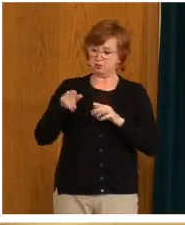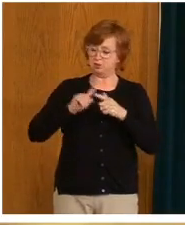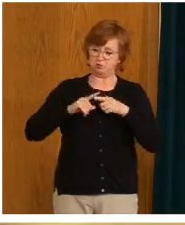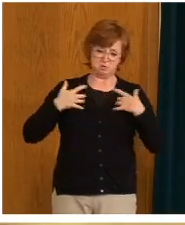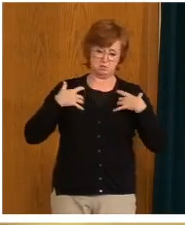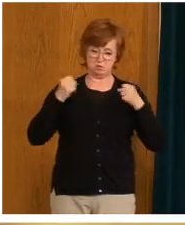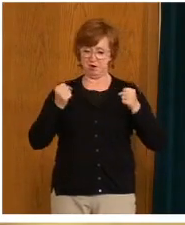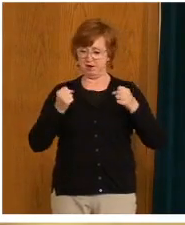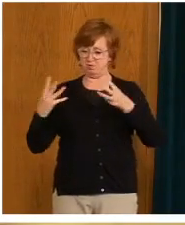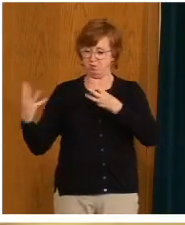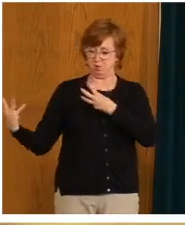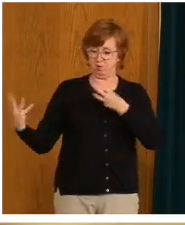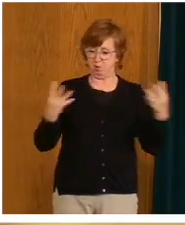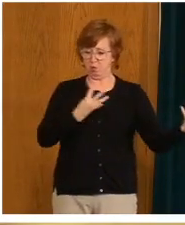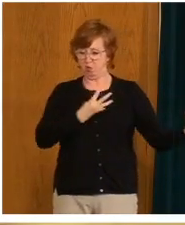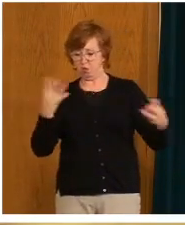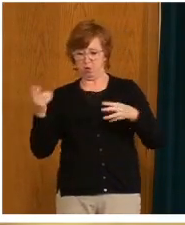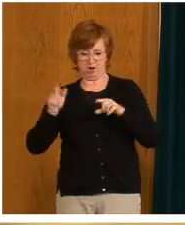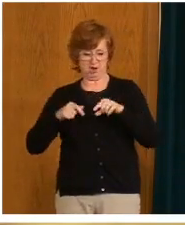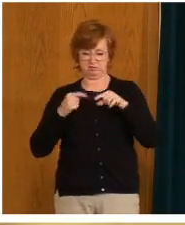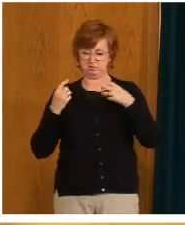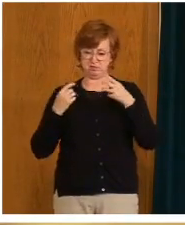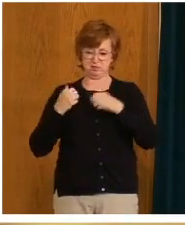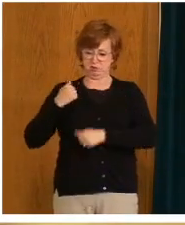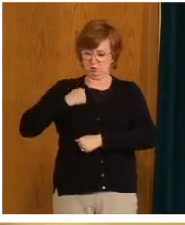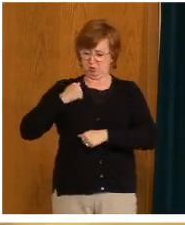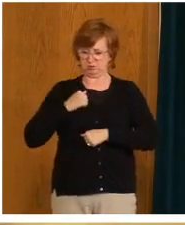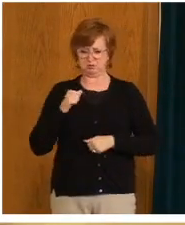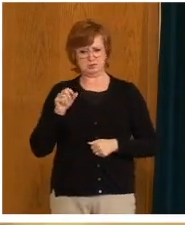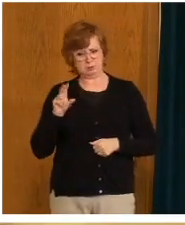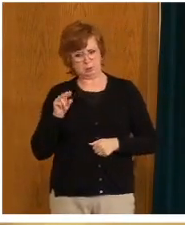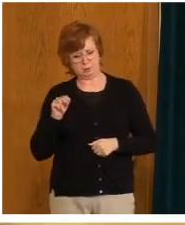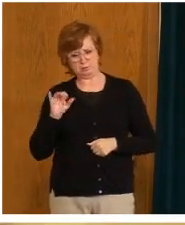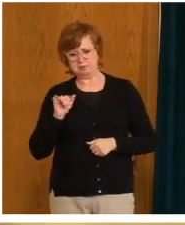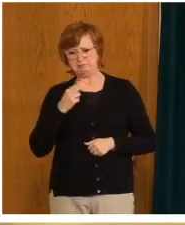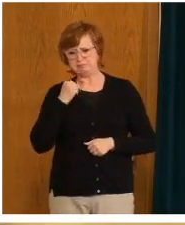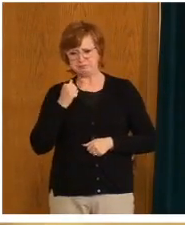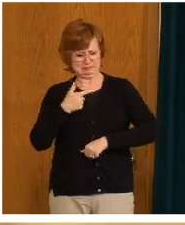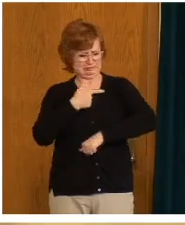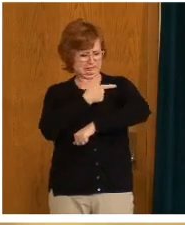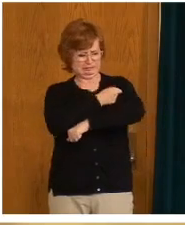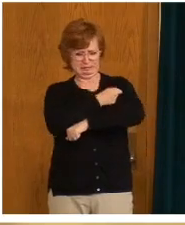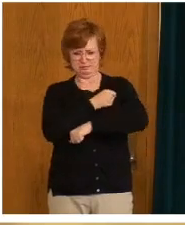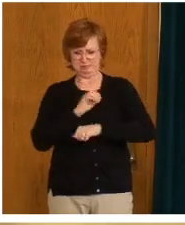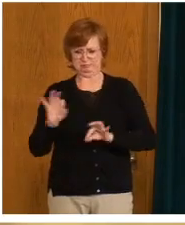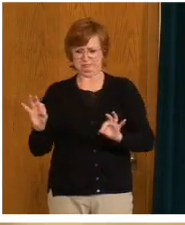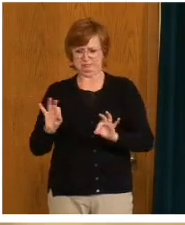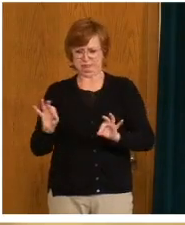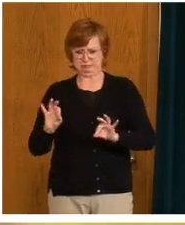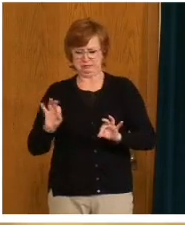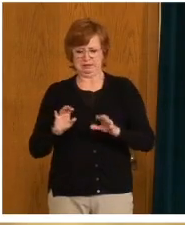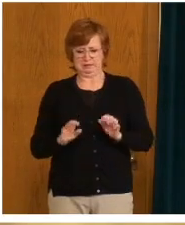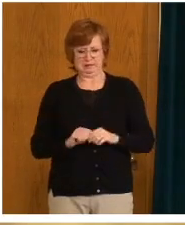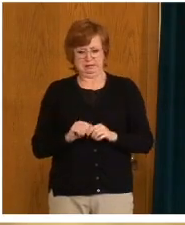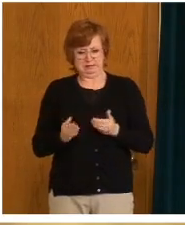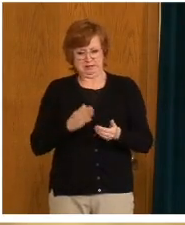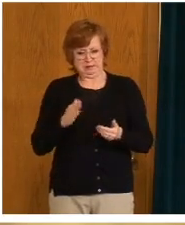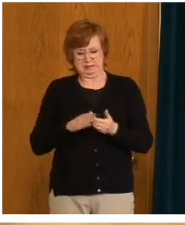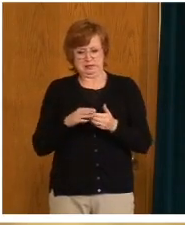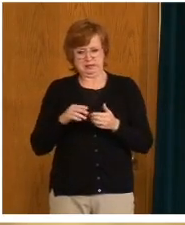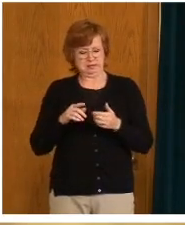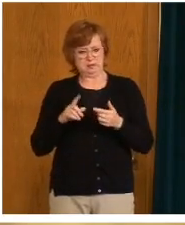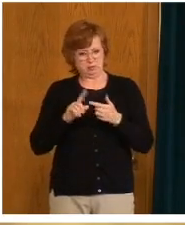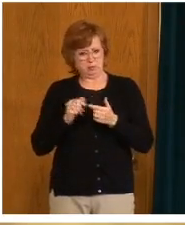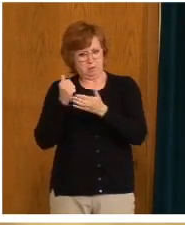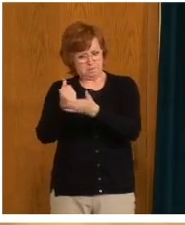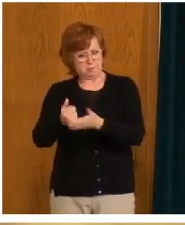get a tiny needle in your arm. Every day, thousands of people all around the world are working very hard to